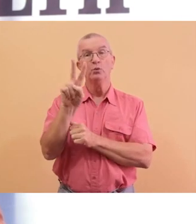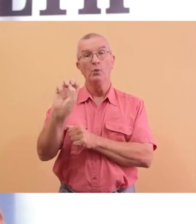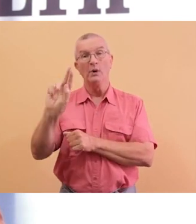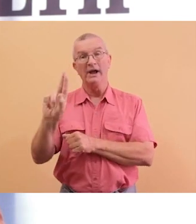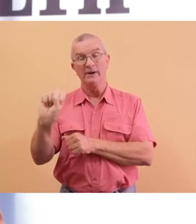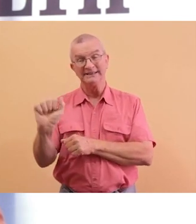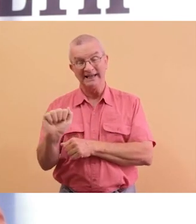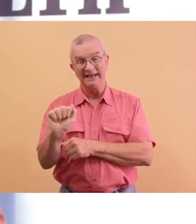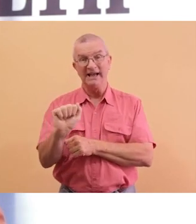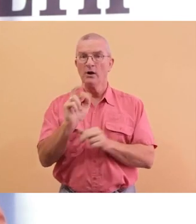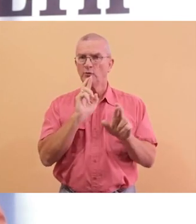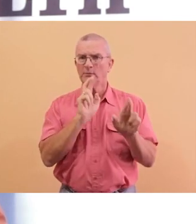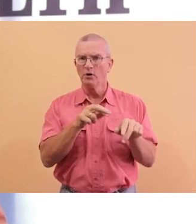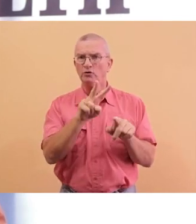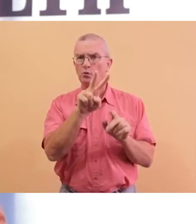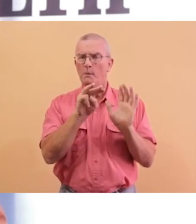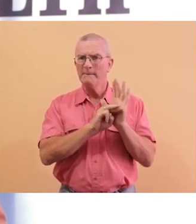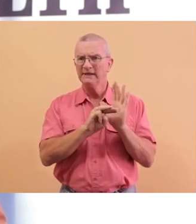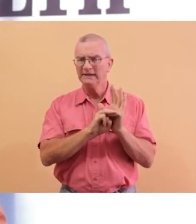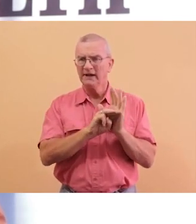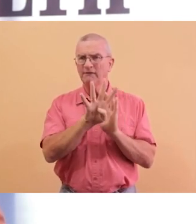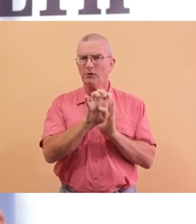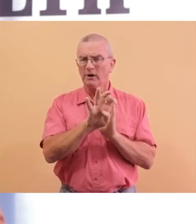has reported a total of